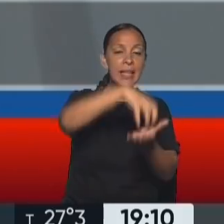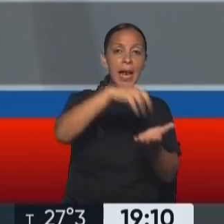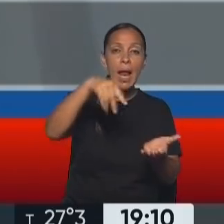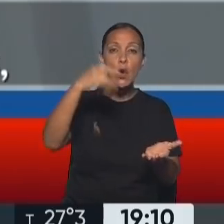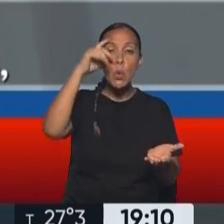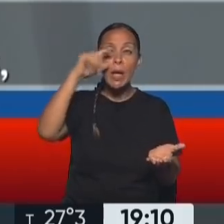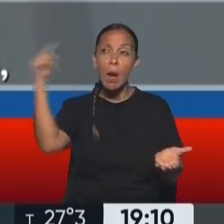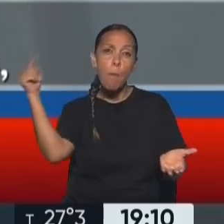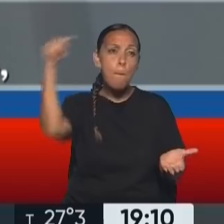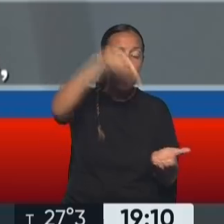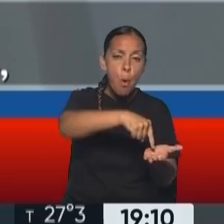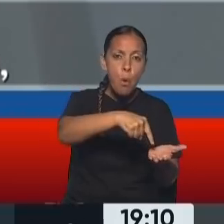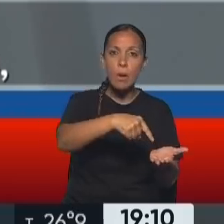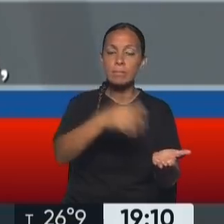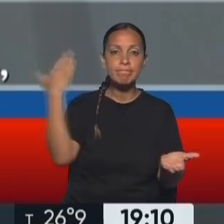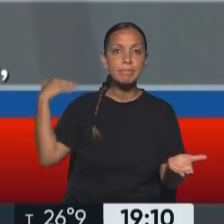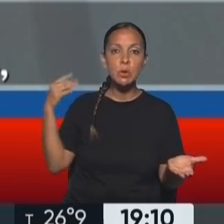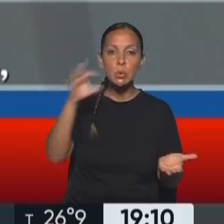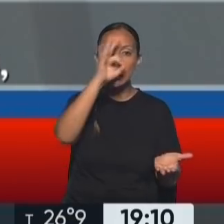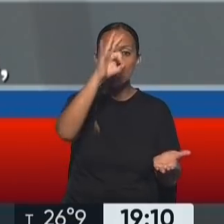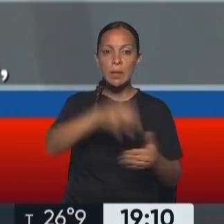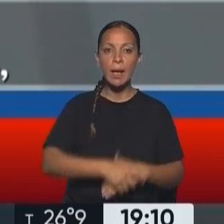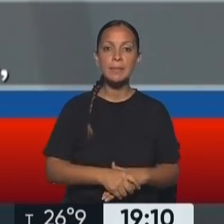power plants have been in the path of the fighting.